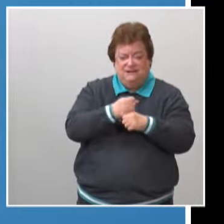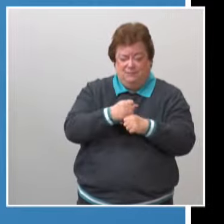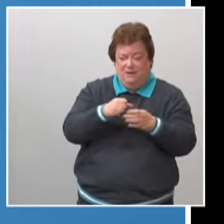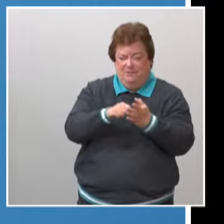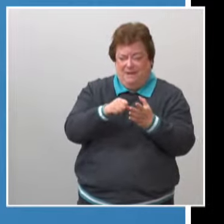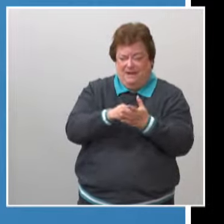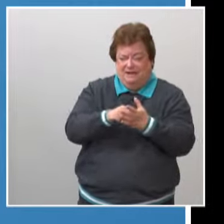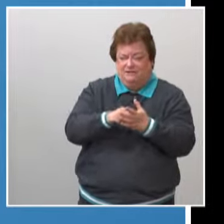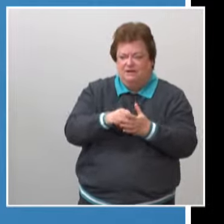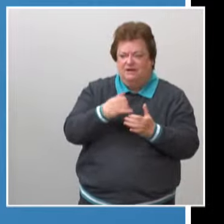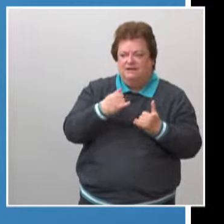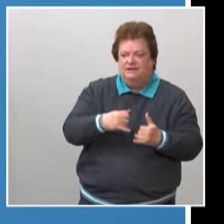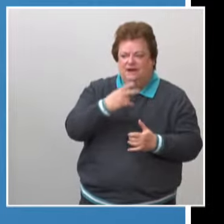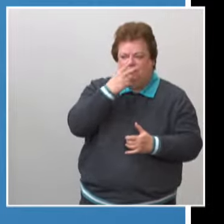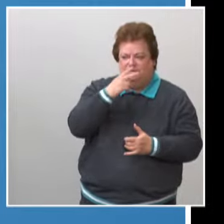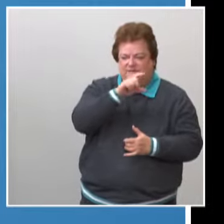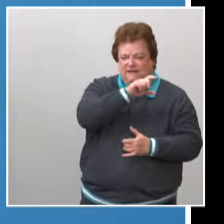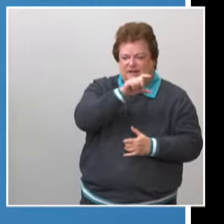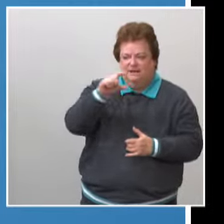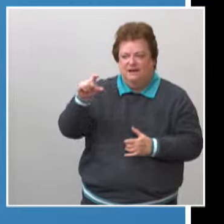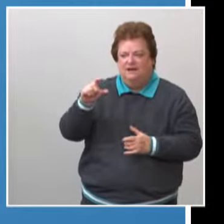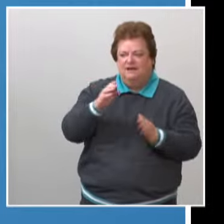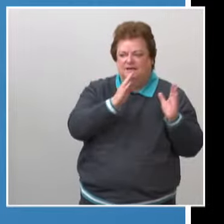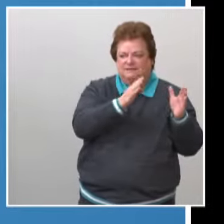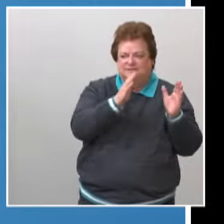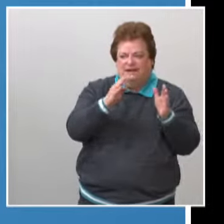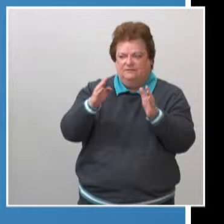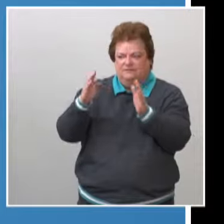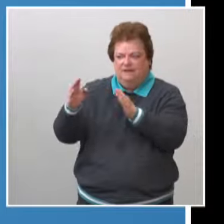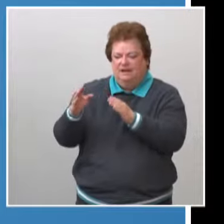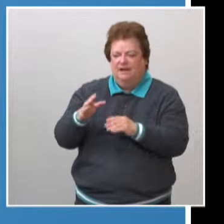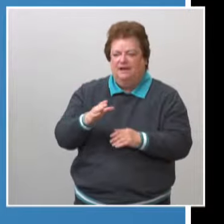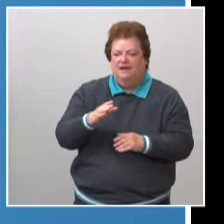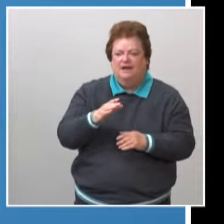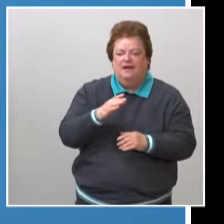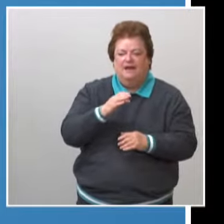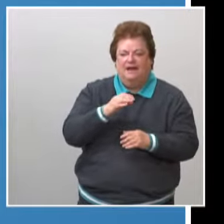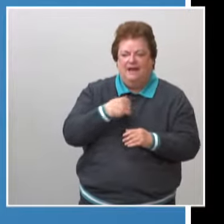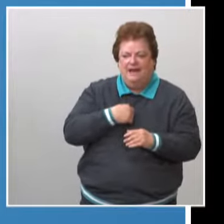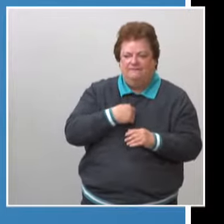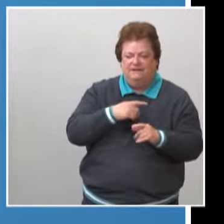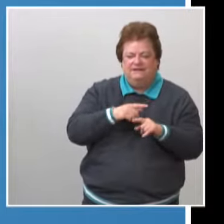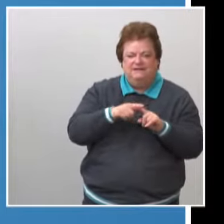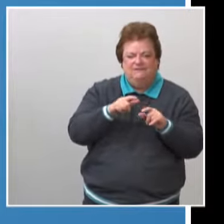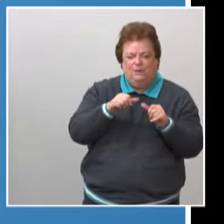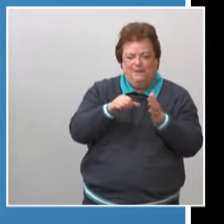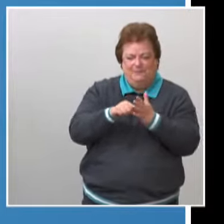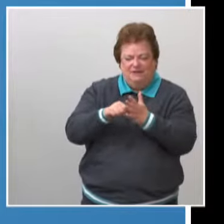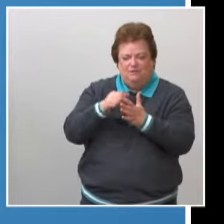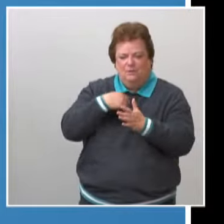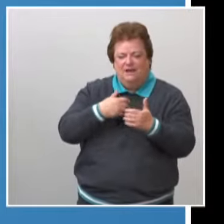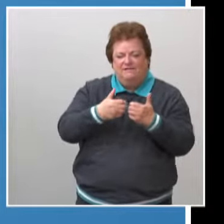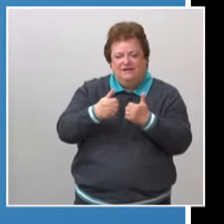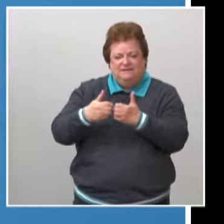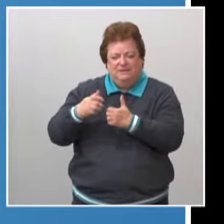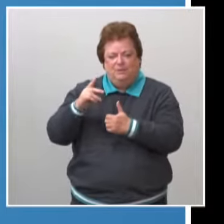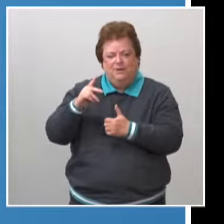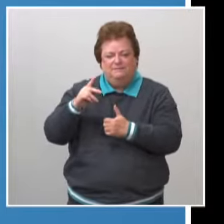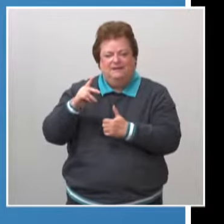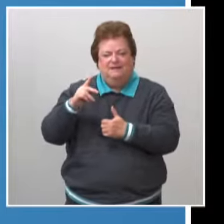now see a navigation bar showing the sections in this application. Sections with multiple pages will have separate tabs for each